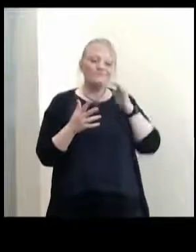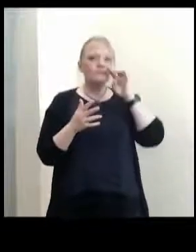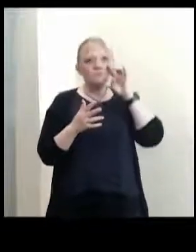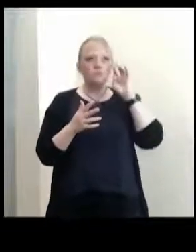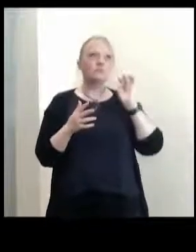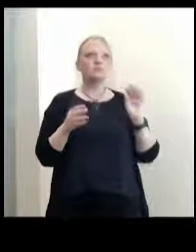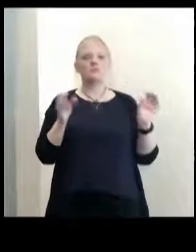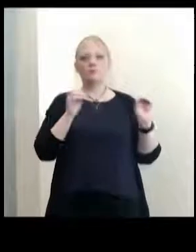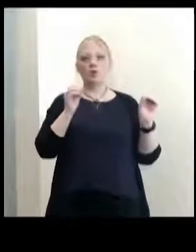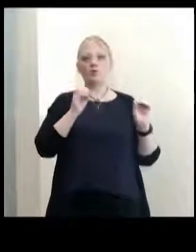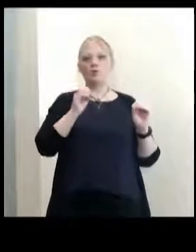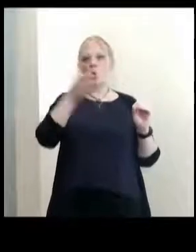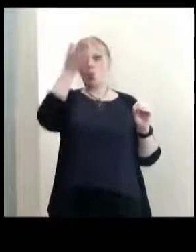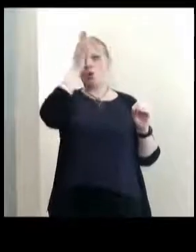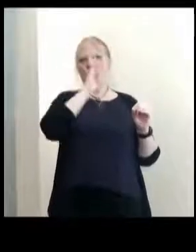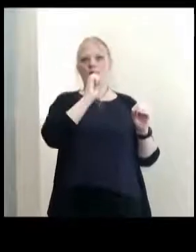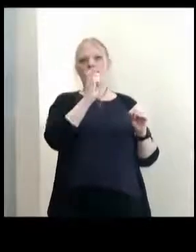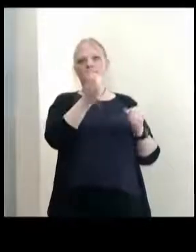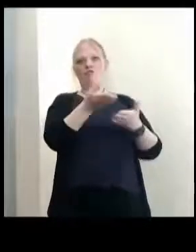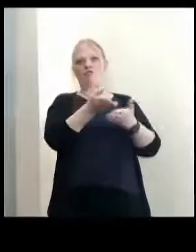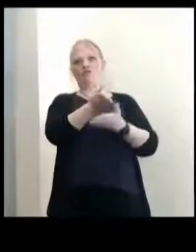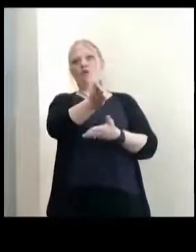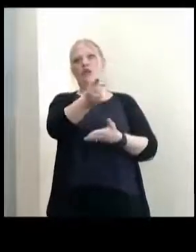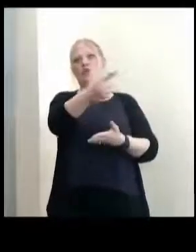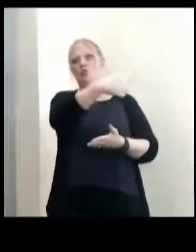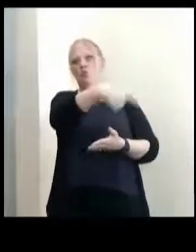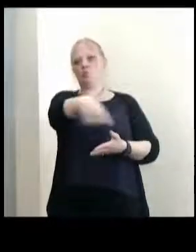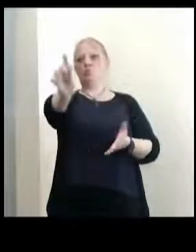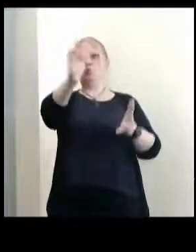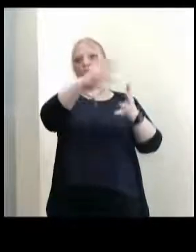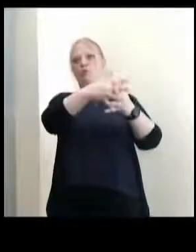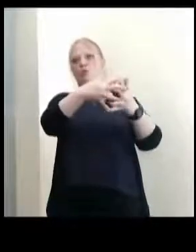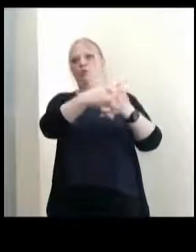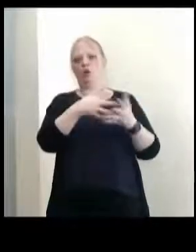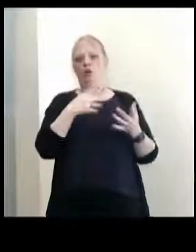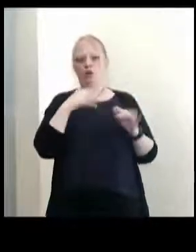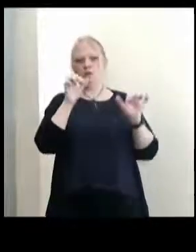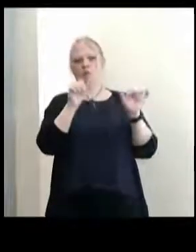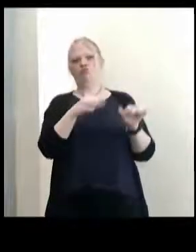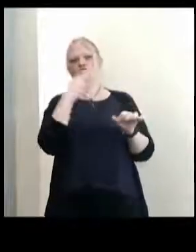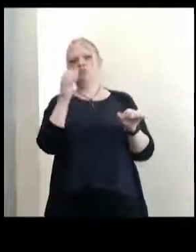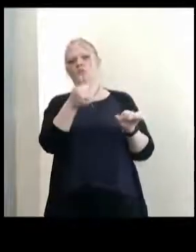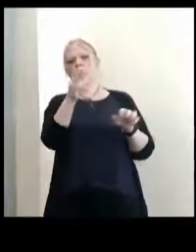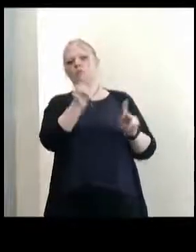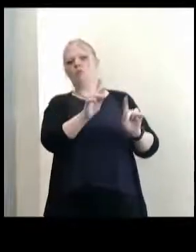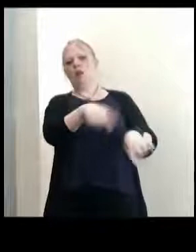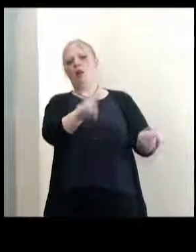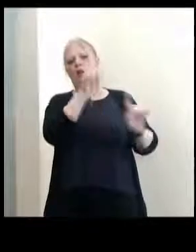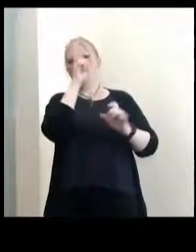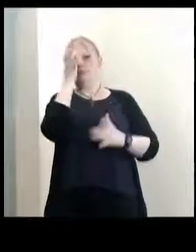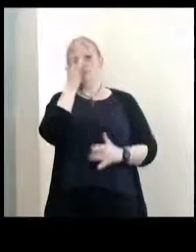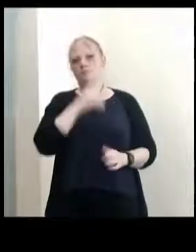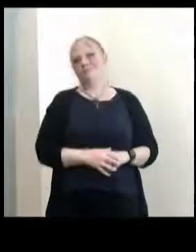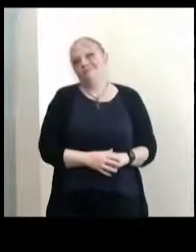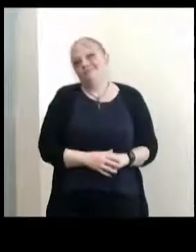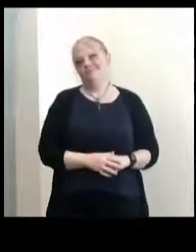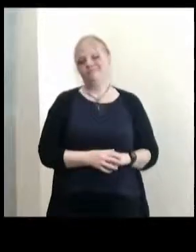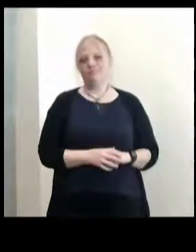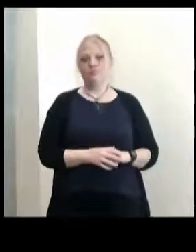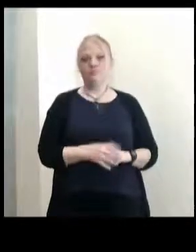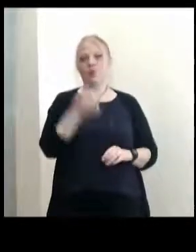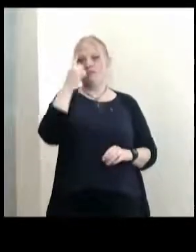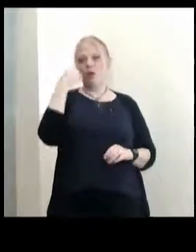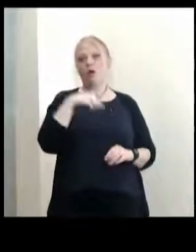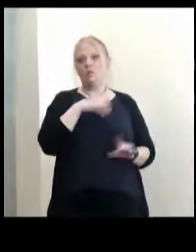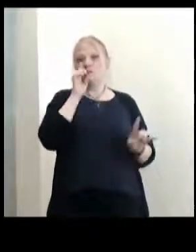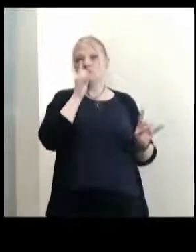no God-given right to attend a football game. There's no right to potentially put other people at risk because of illness. So for us, the goal is